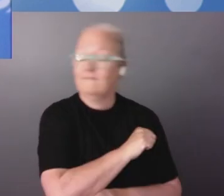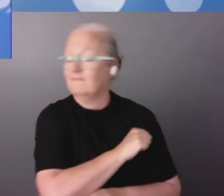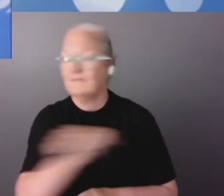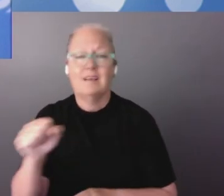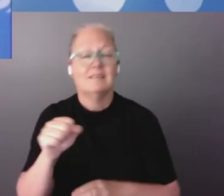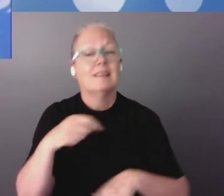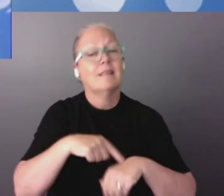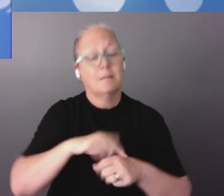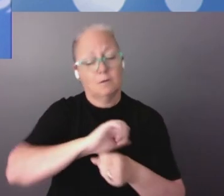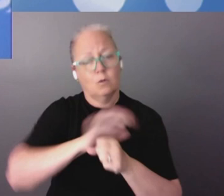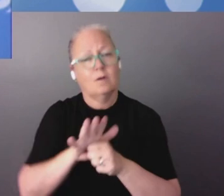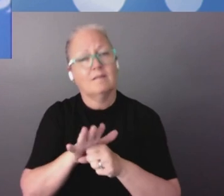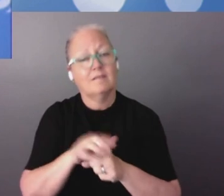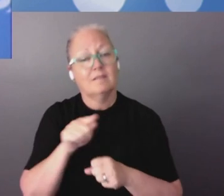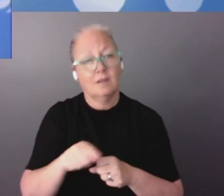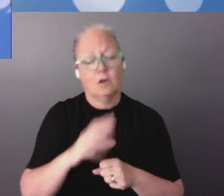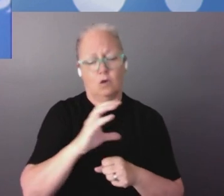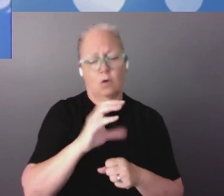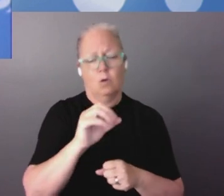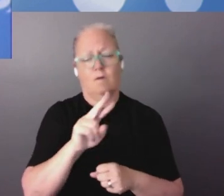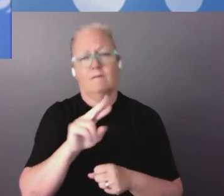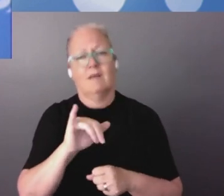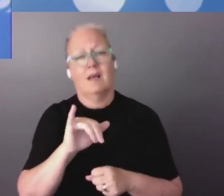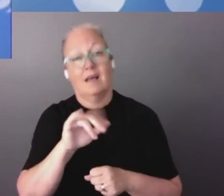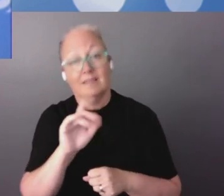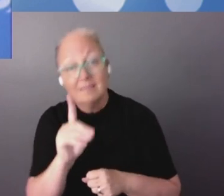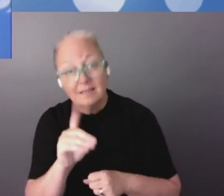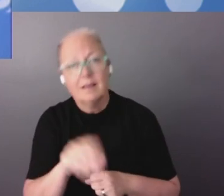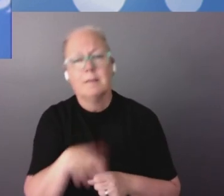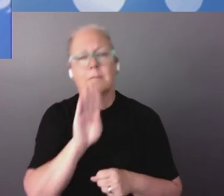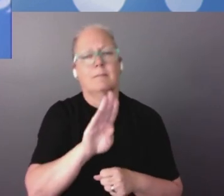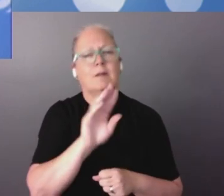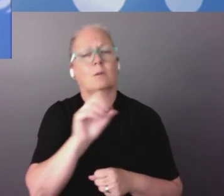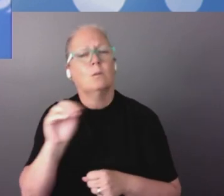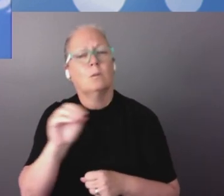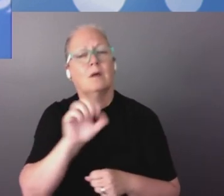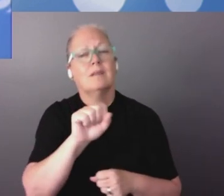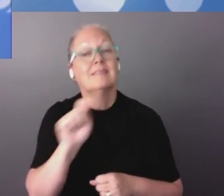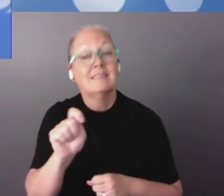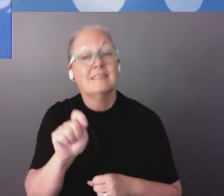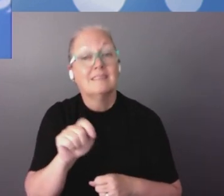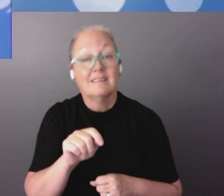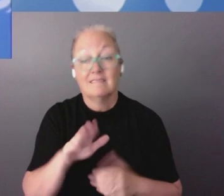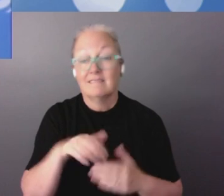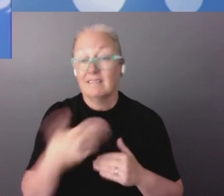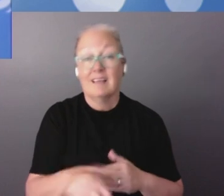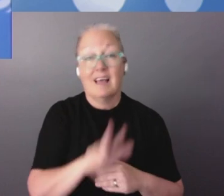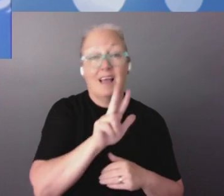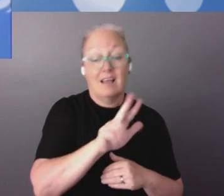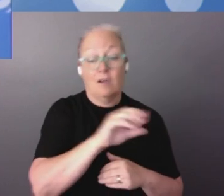we call a COVID boost, with almost 800 million users coming